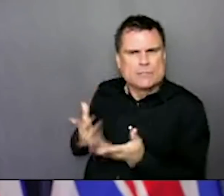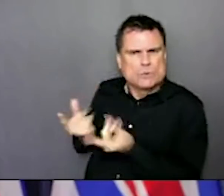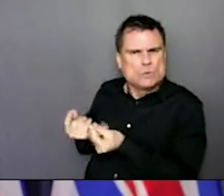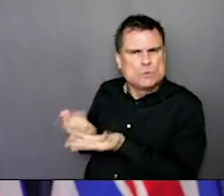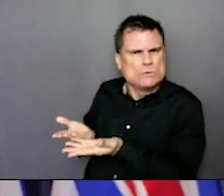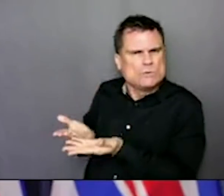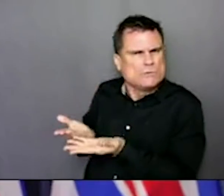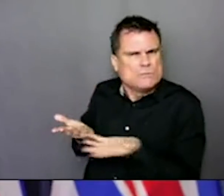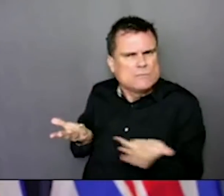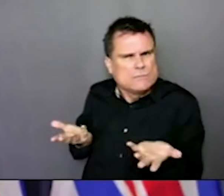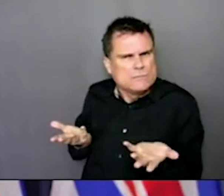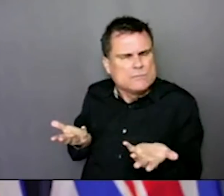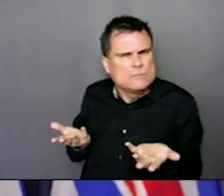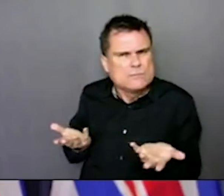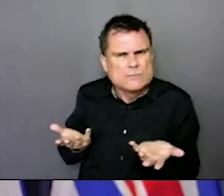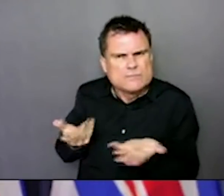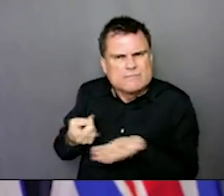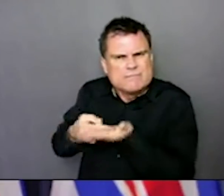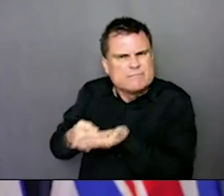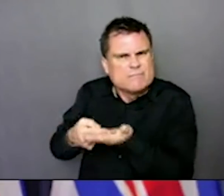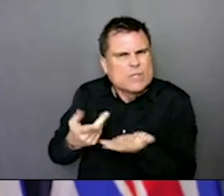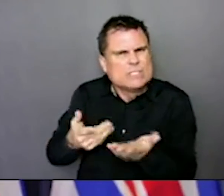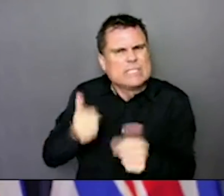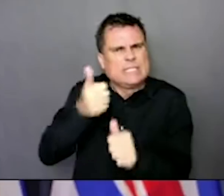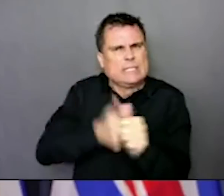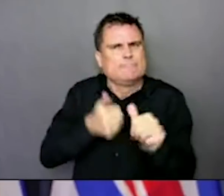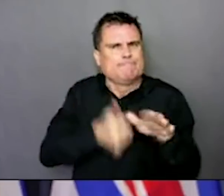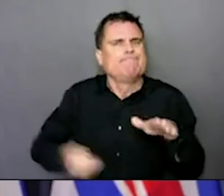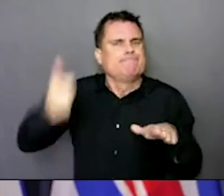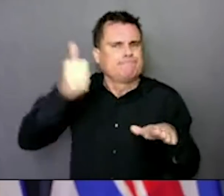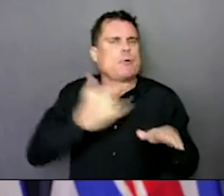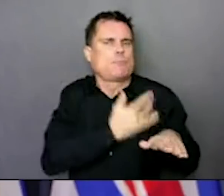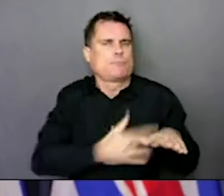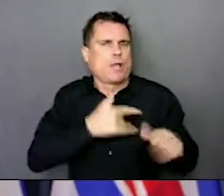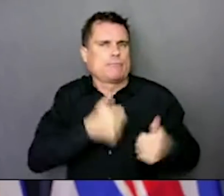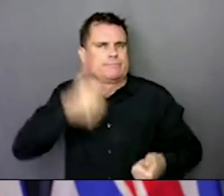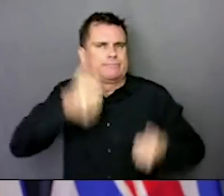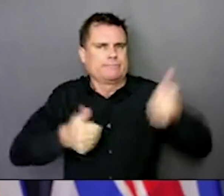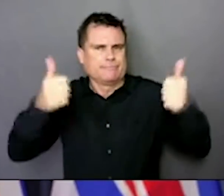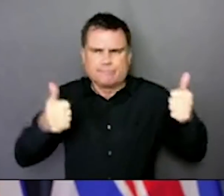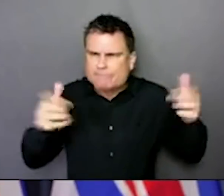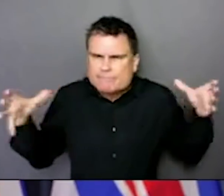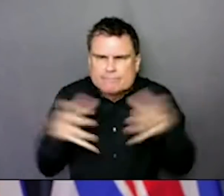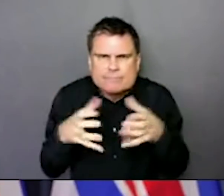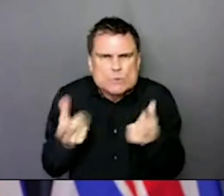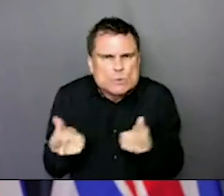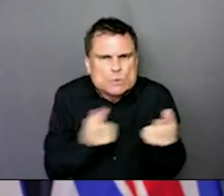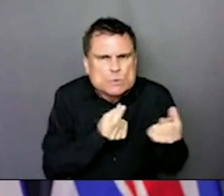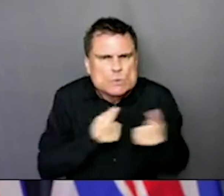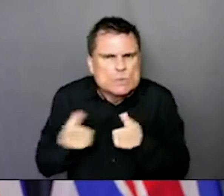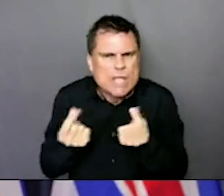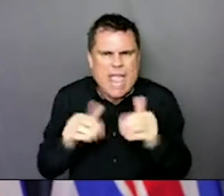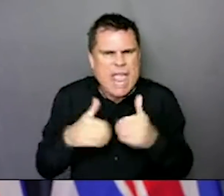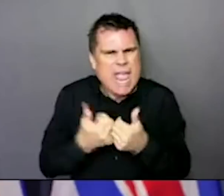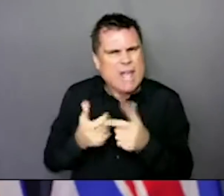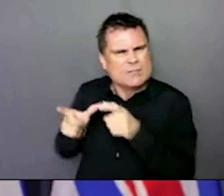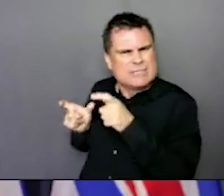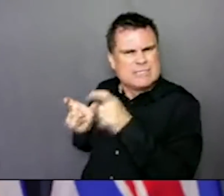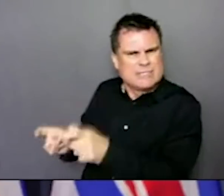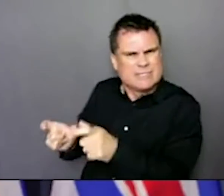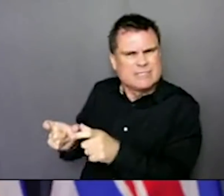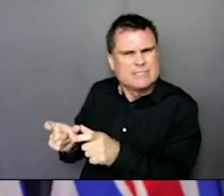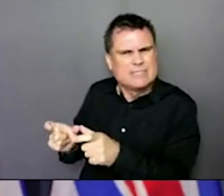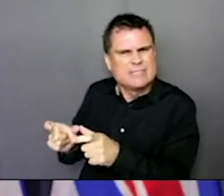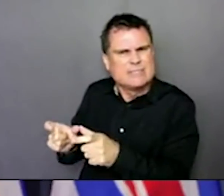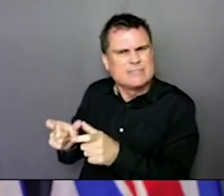other more stricter measures that maybe could be put in place for Whistler. Well, thank you for the question. And it's not